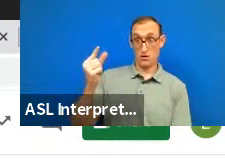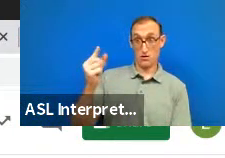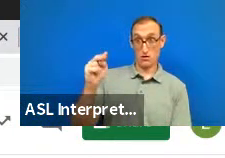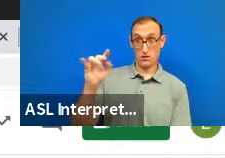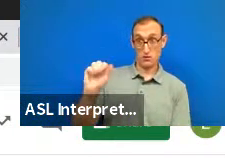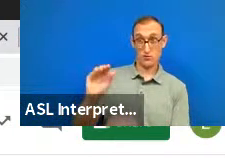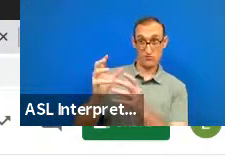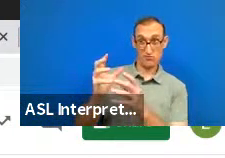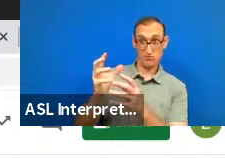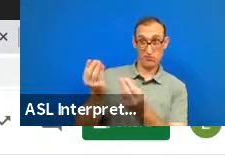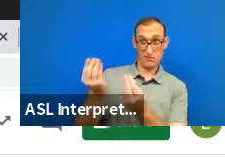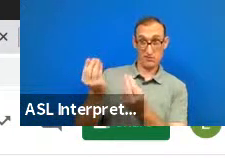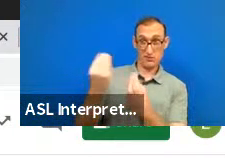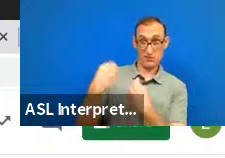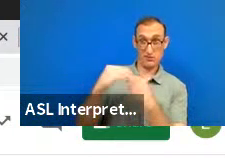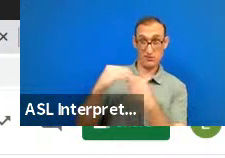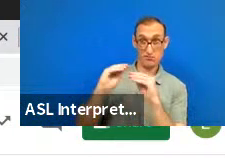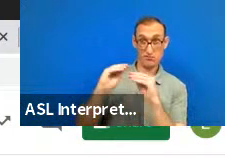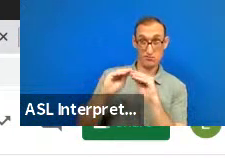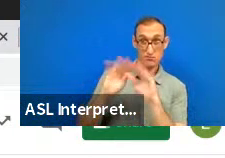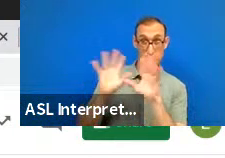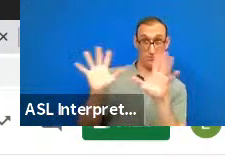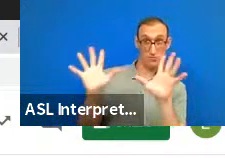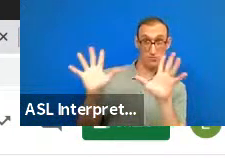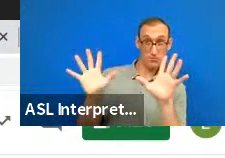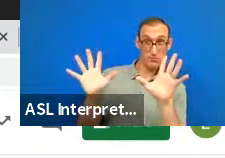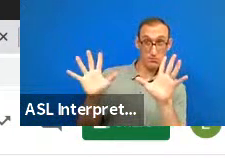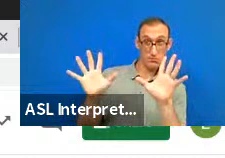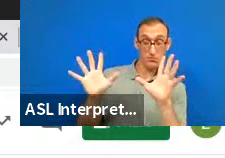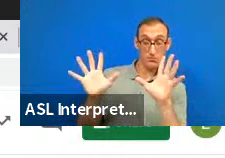part of this conversation, but you asked specifically,